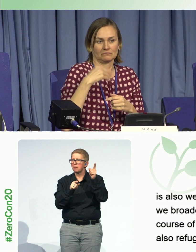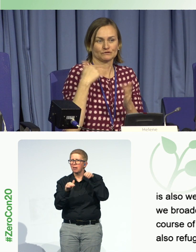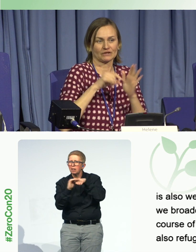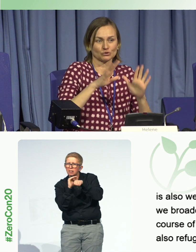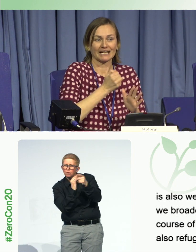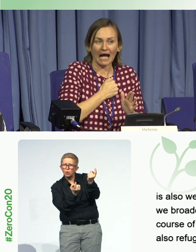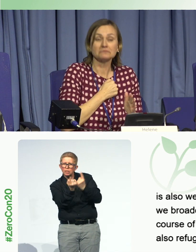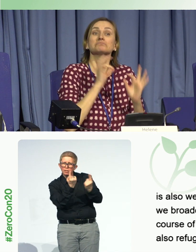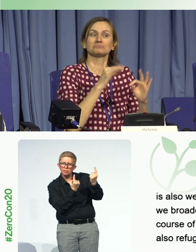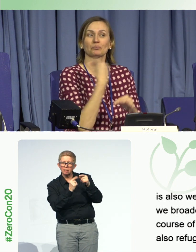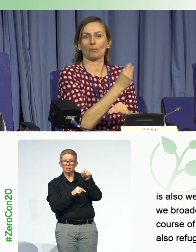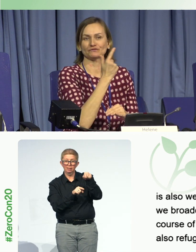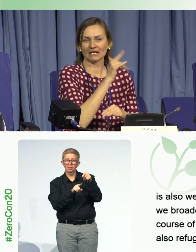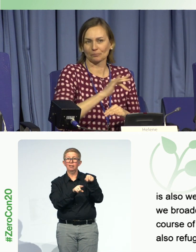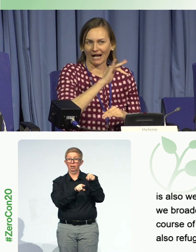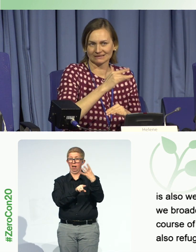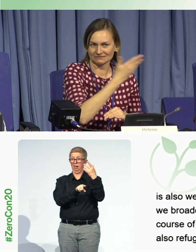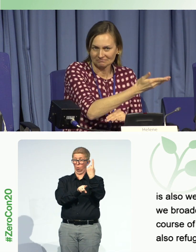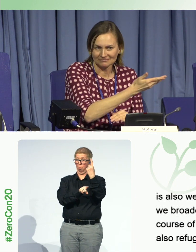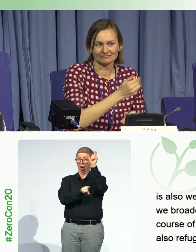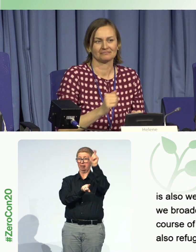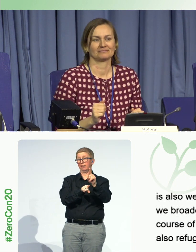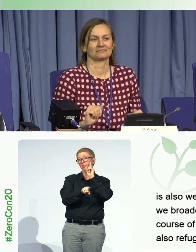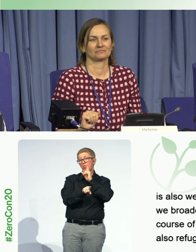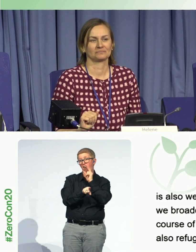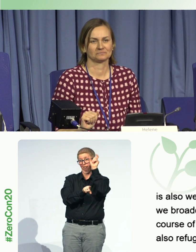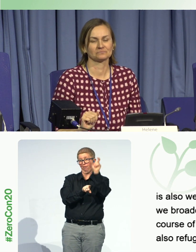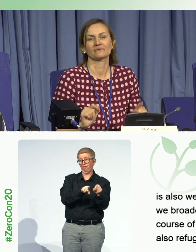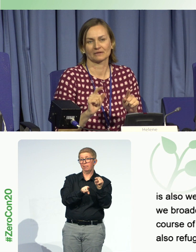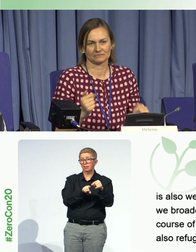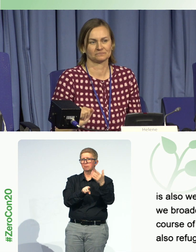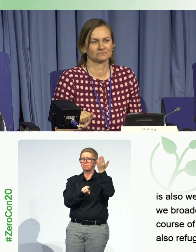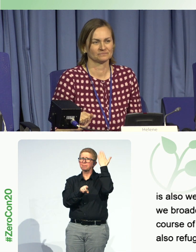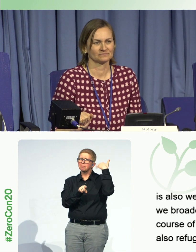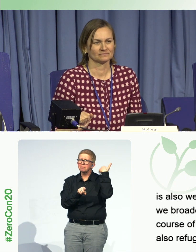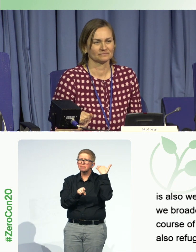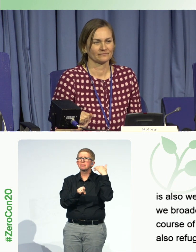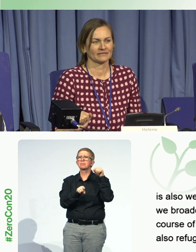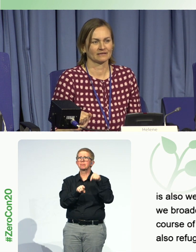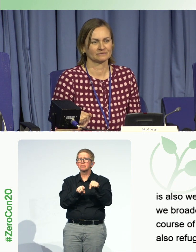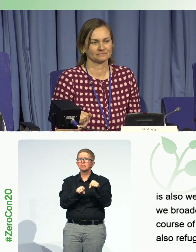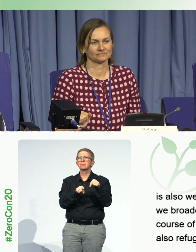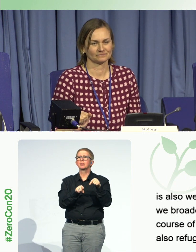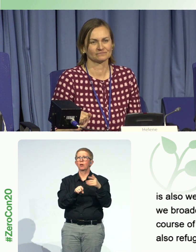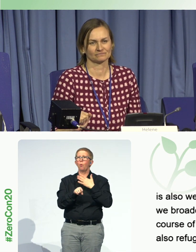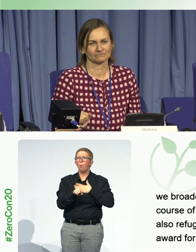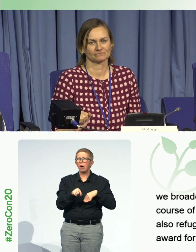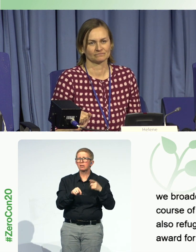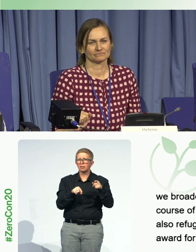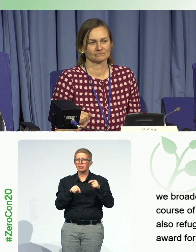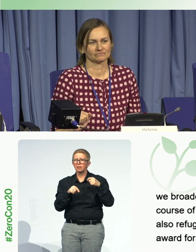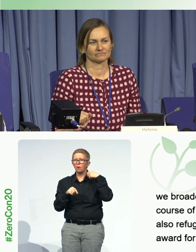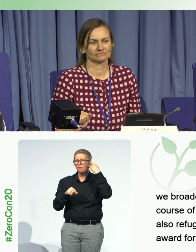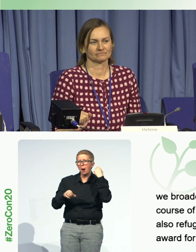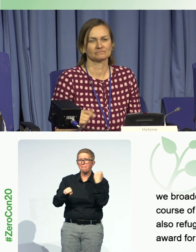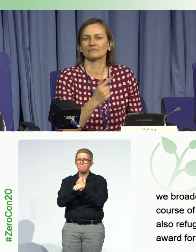who tried to get an award for filmmaking, and he was successful in doing that